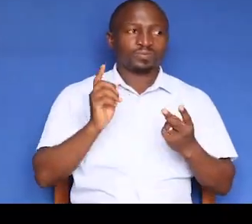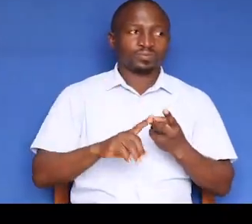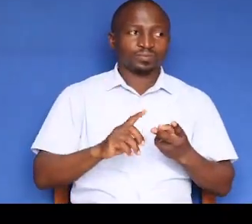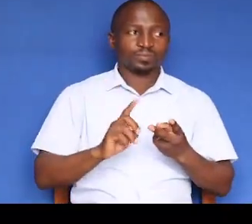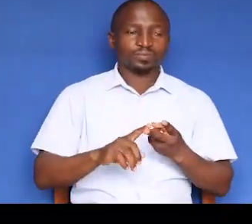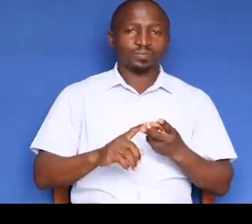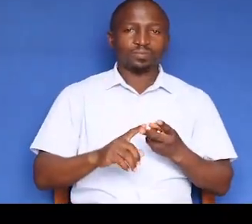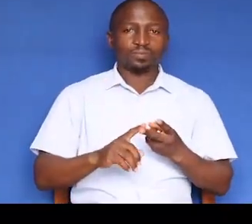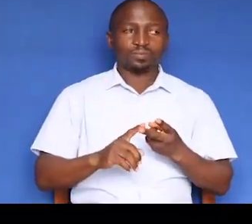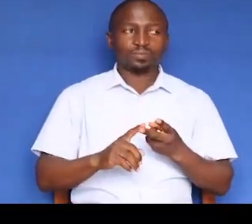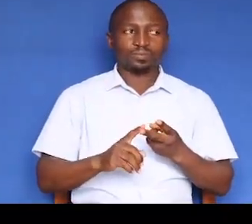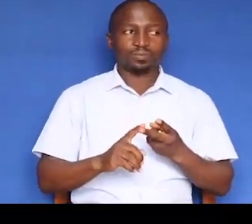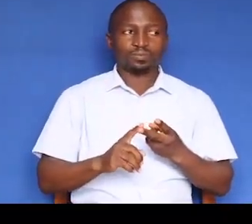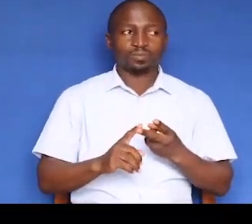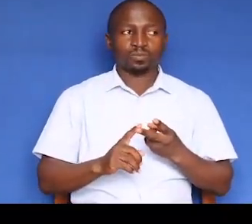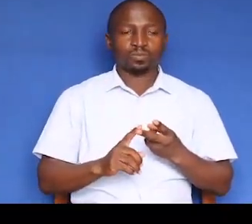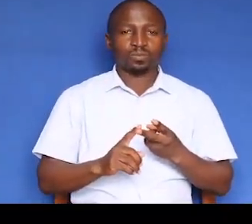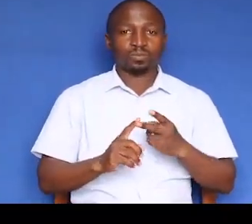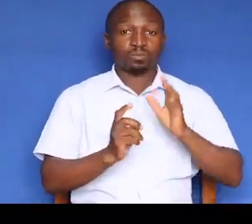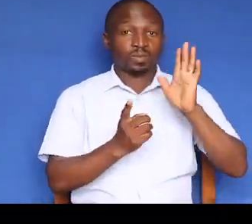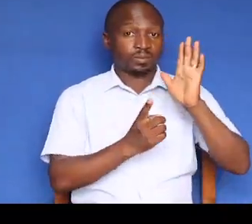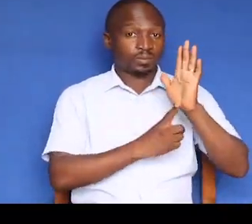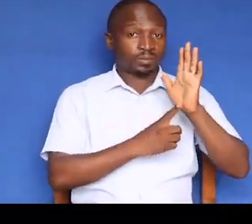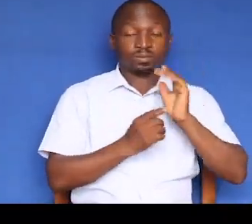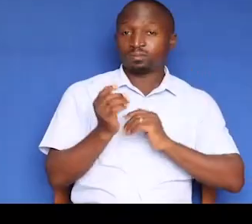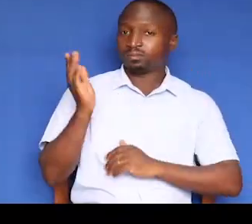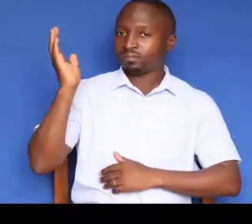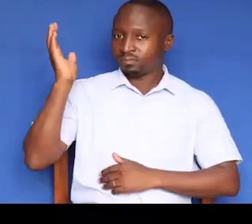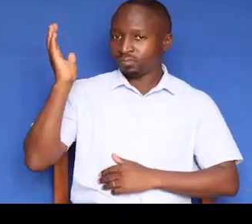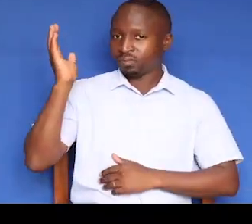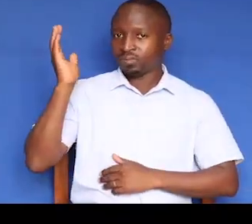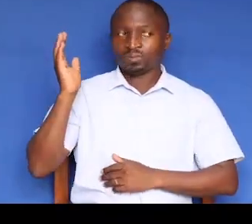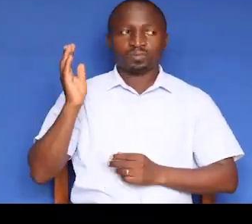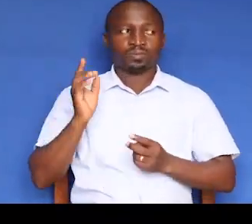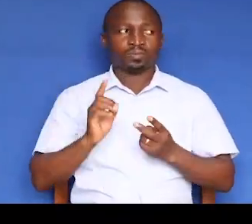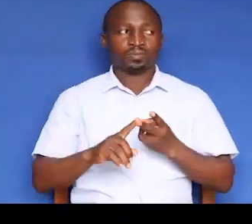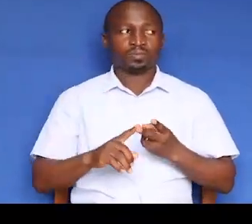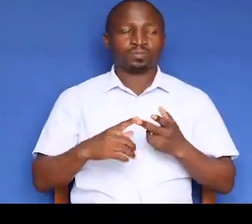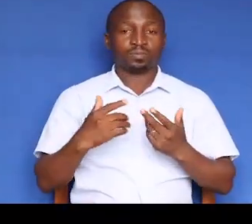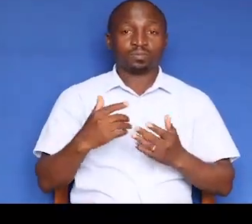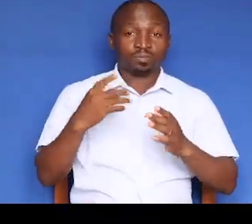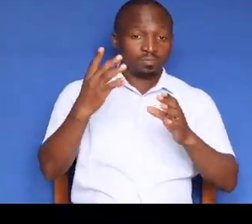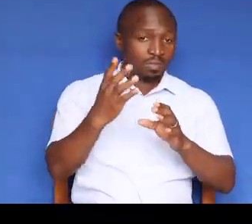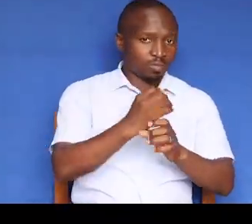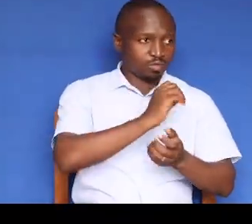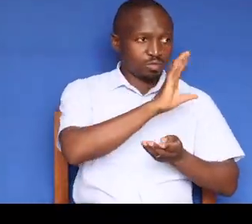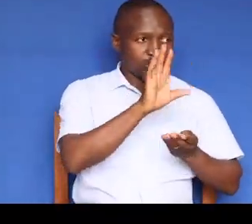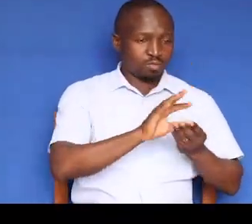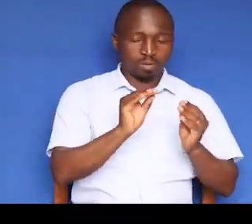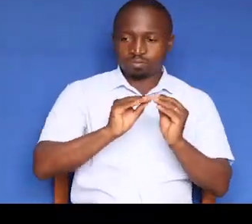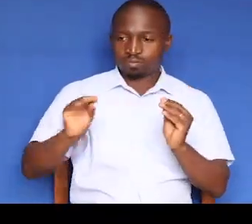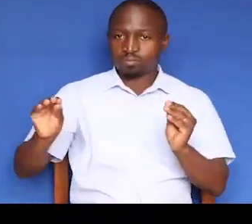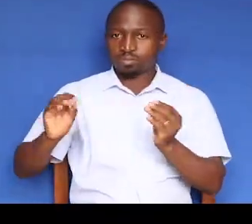At 6 profit here, at 6 we take total revenue